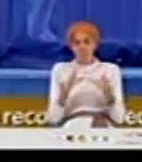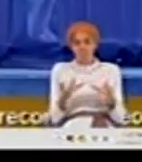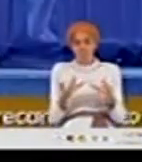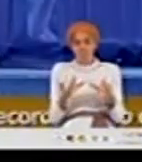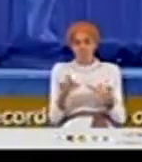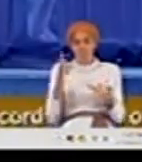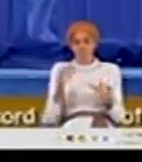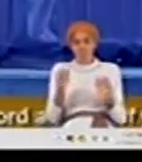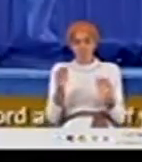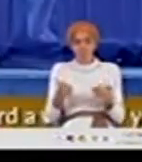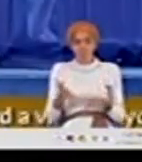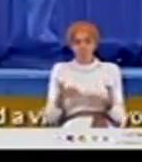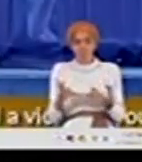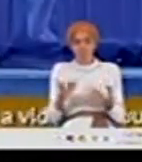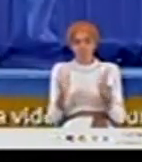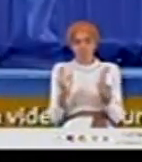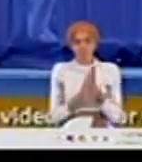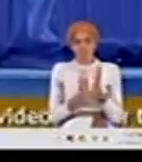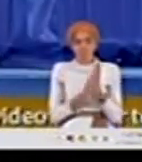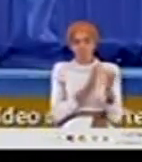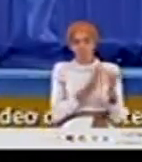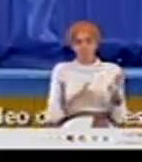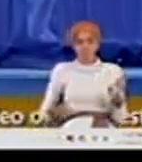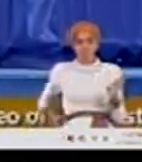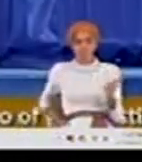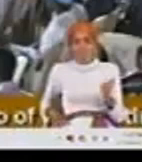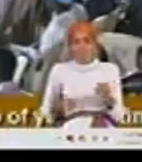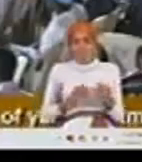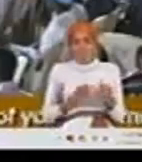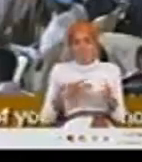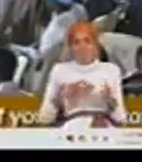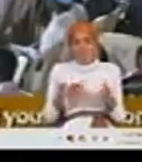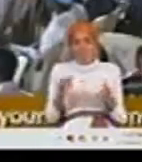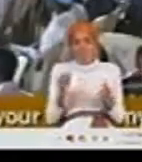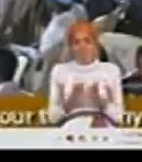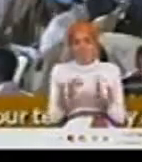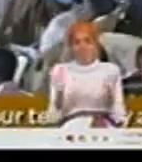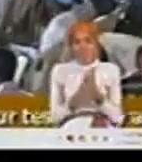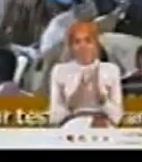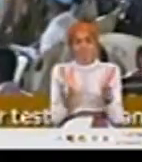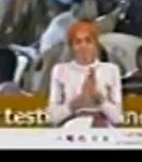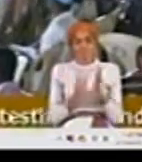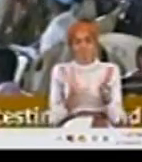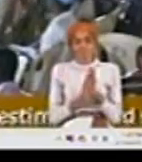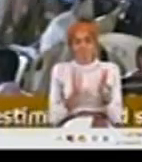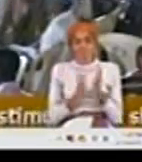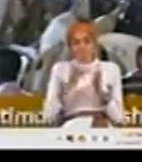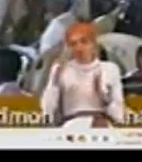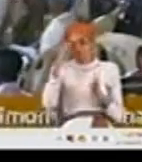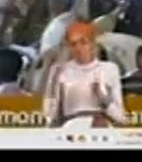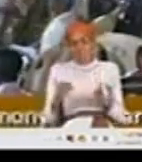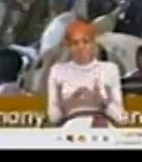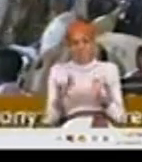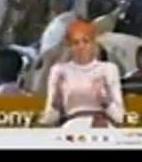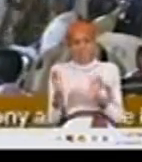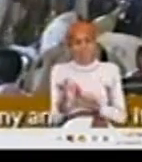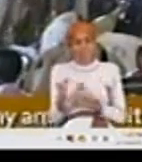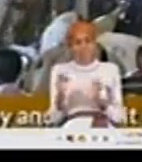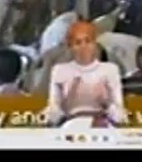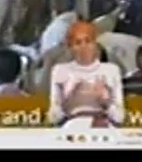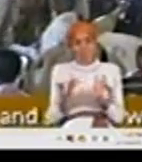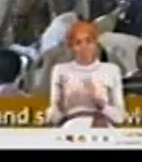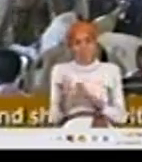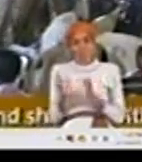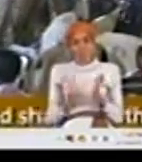like that I like that I like that I like put your hands together for the Lord I want doctor to give all that big